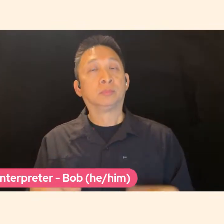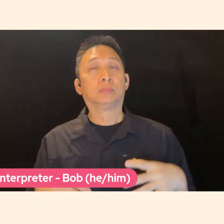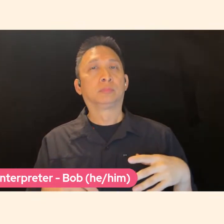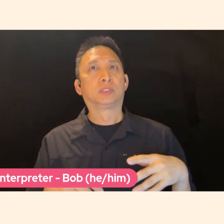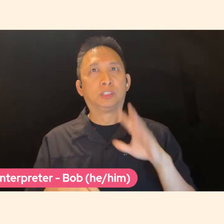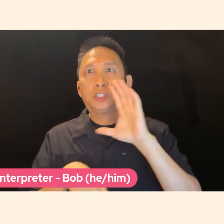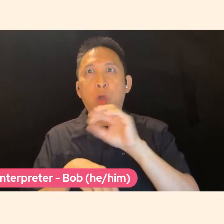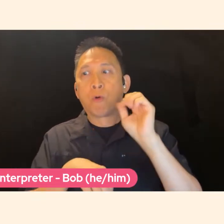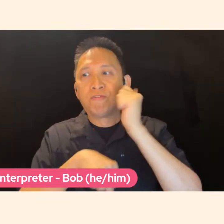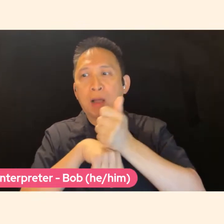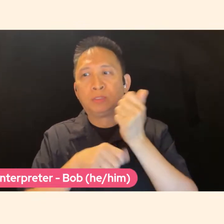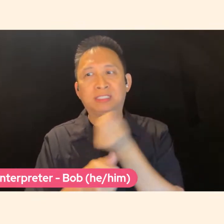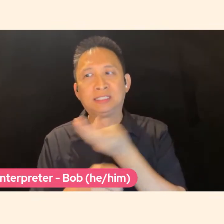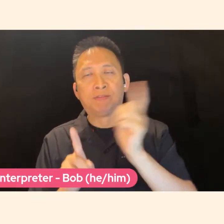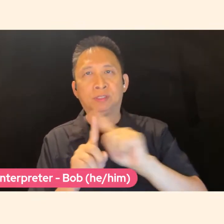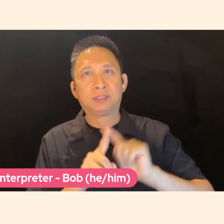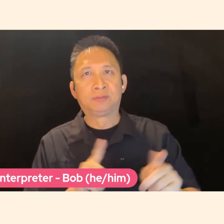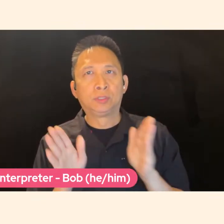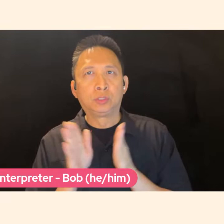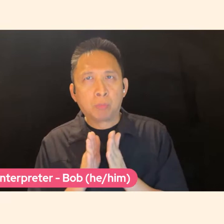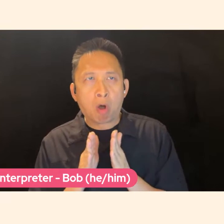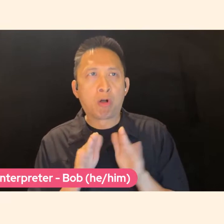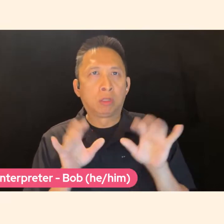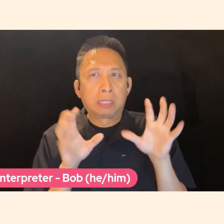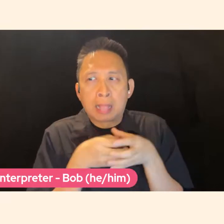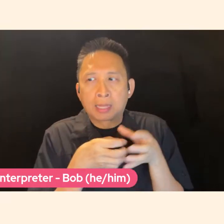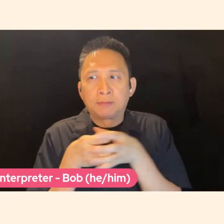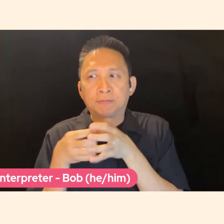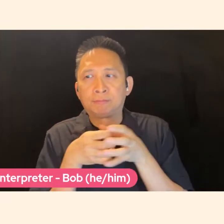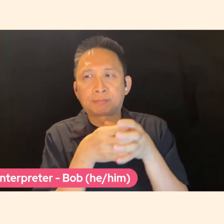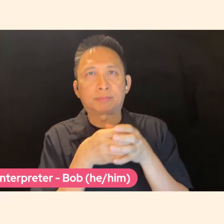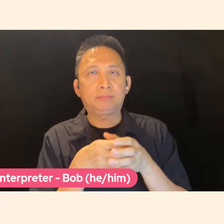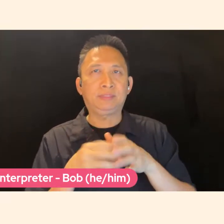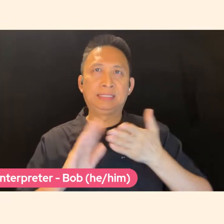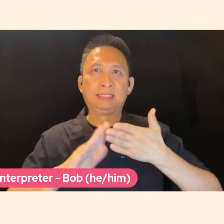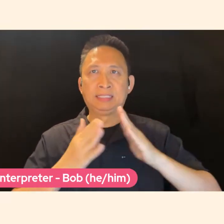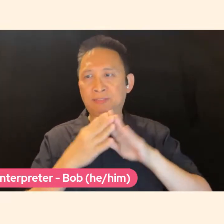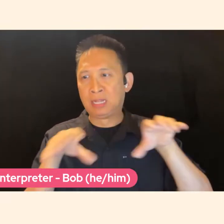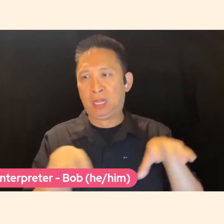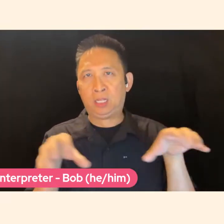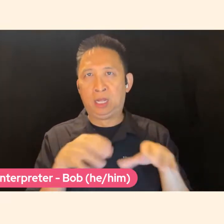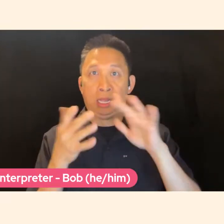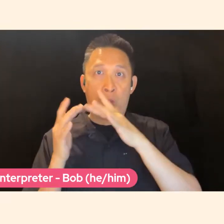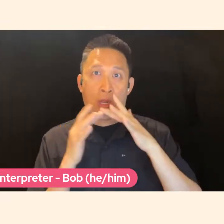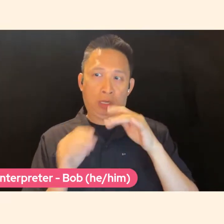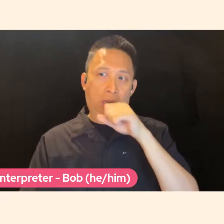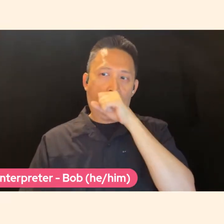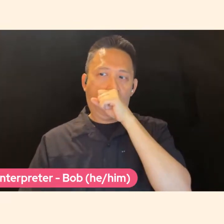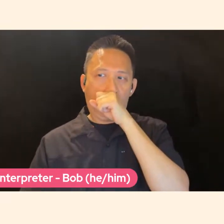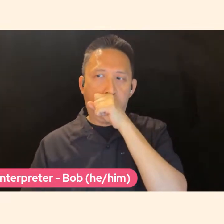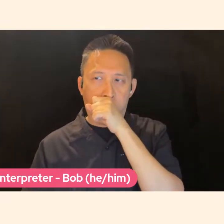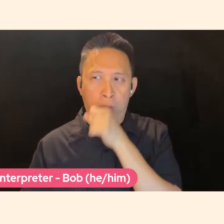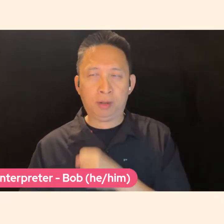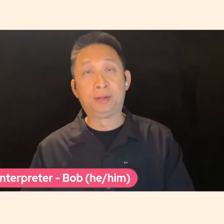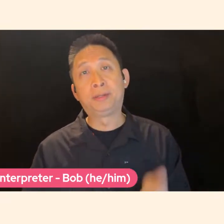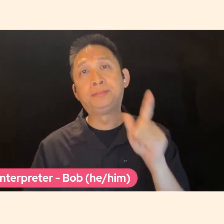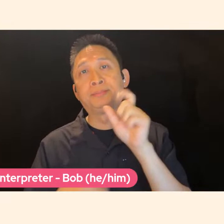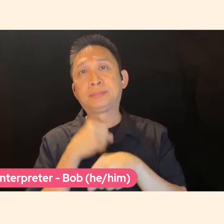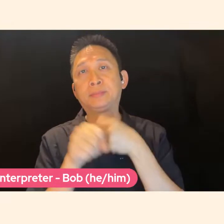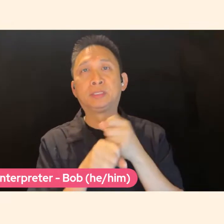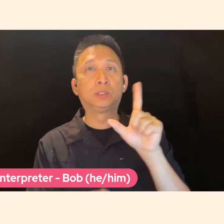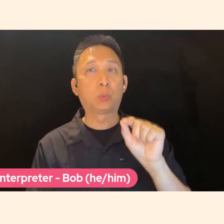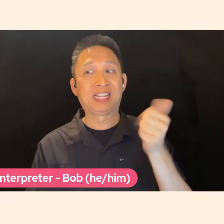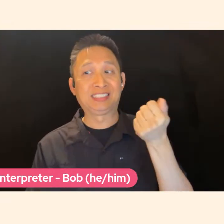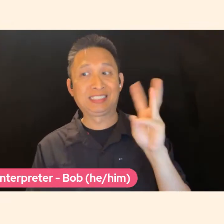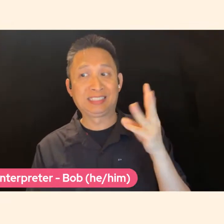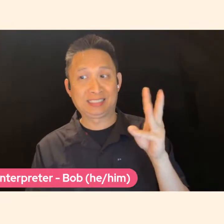2016, Noni ran for city council, where Noni captured more than 43% of the District 3 vote. That is on period.